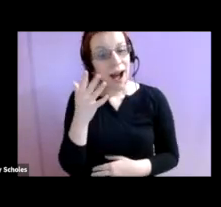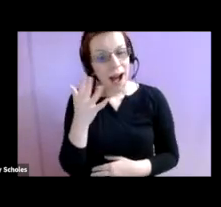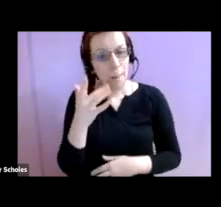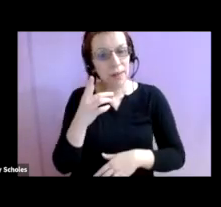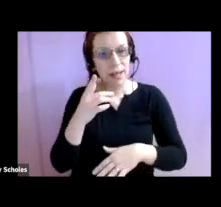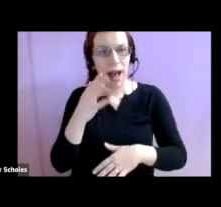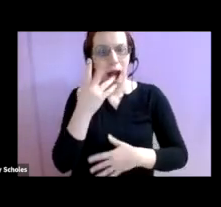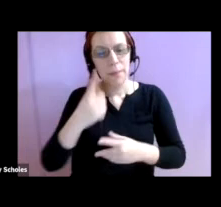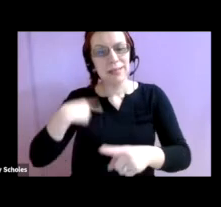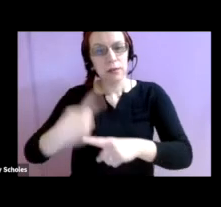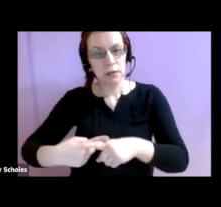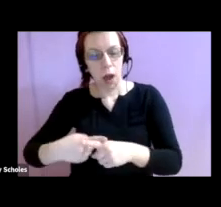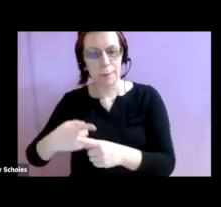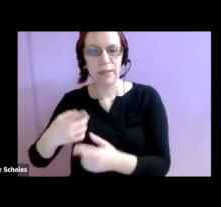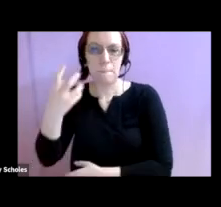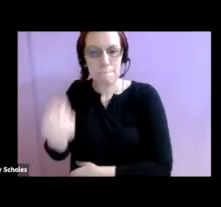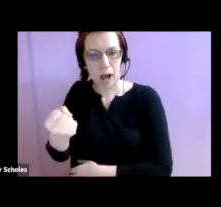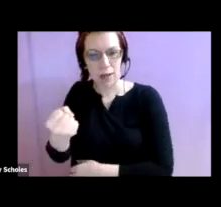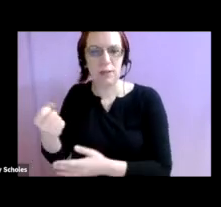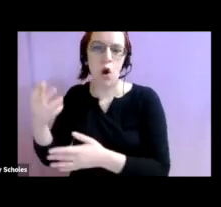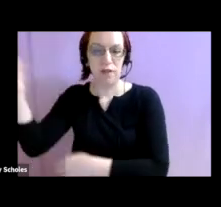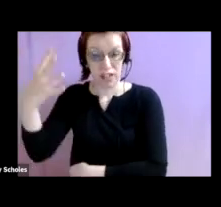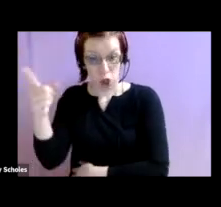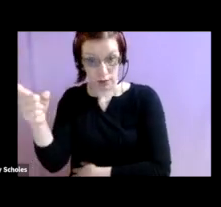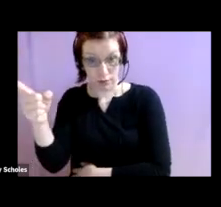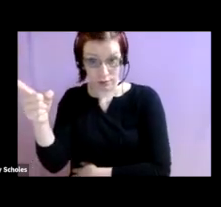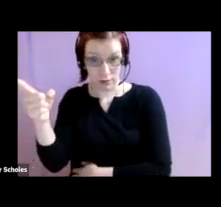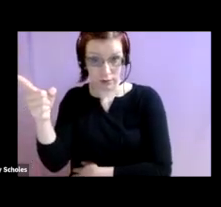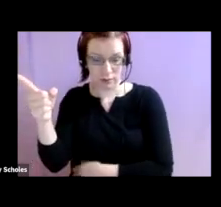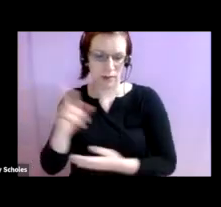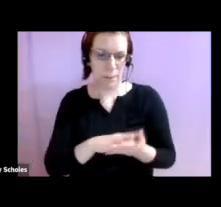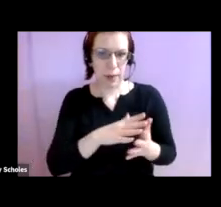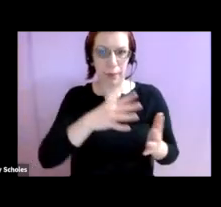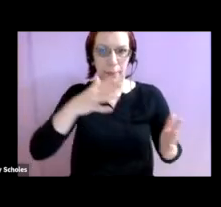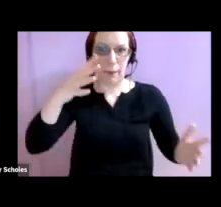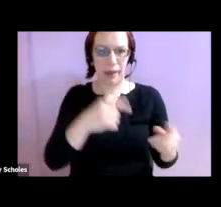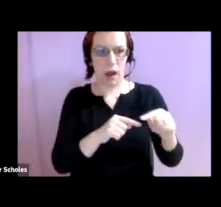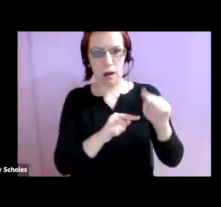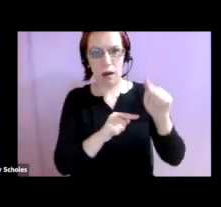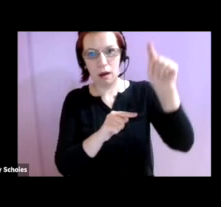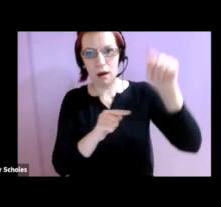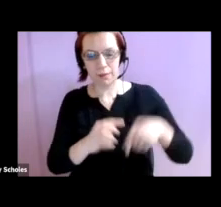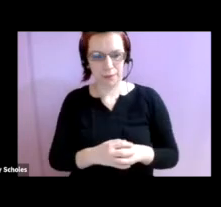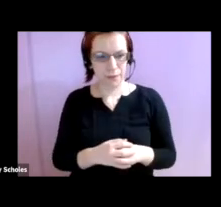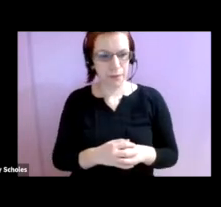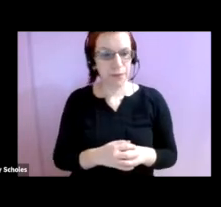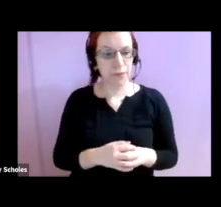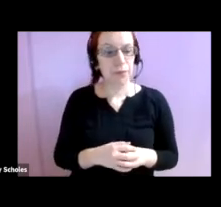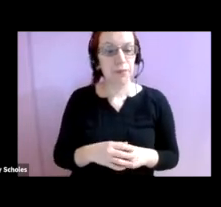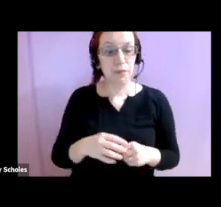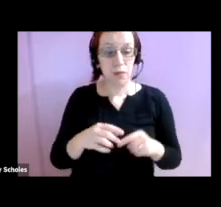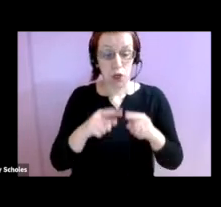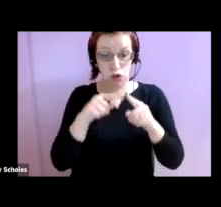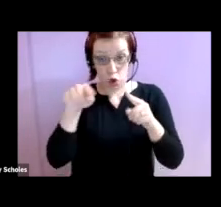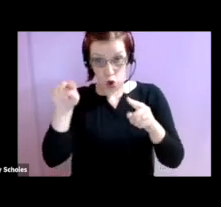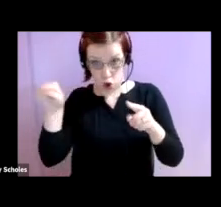sun, solar masses. The blue circles that you can see here are black holes